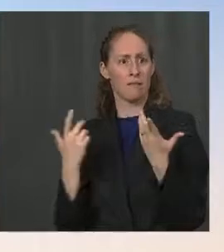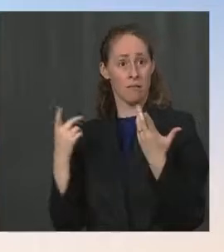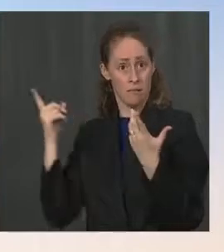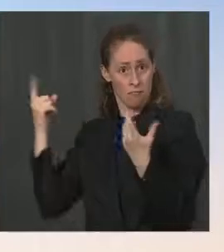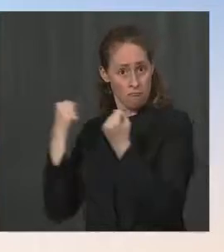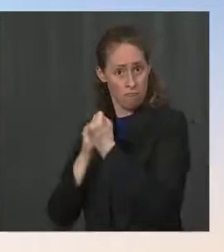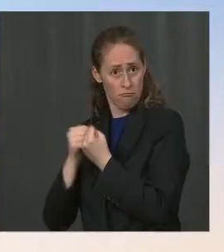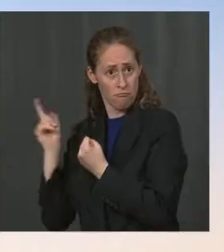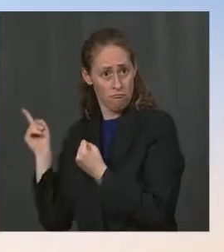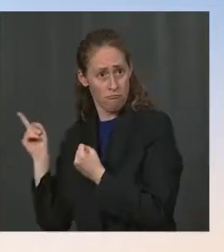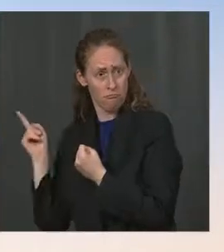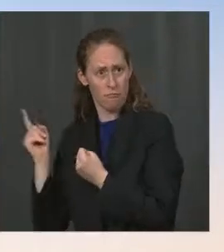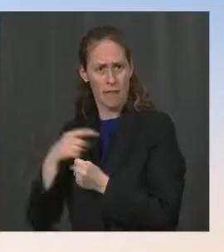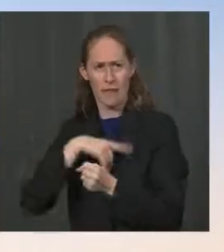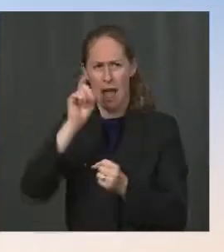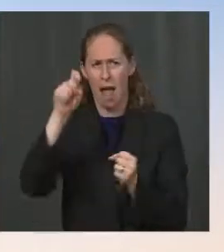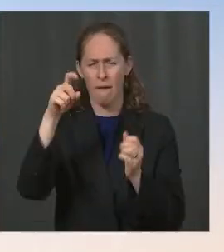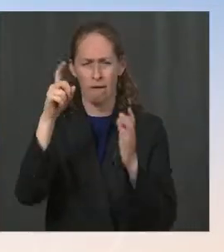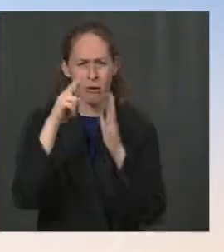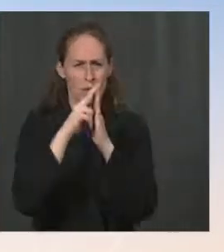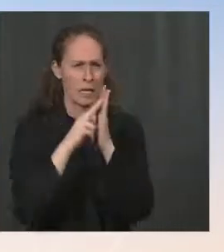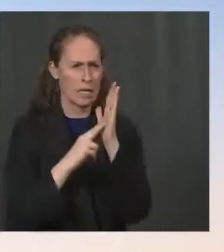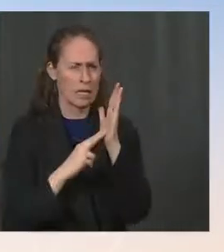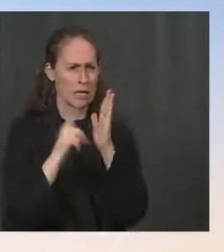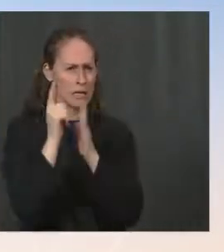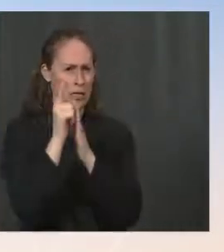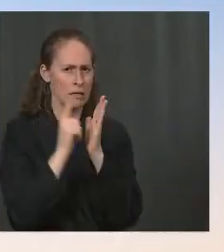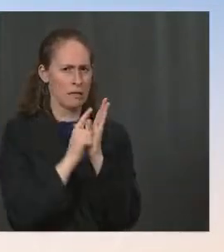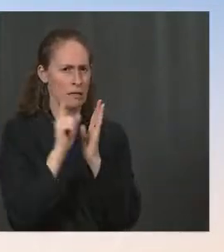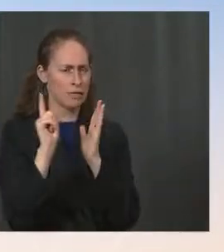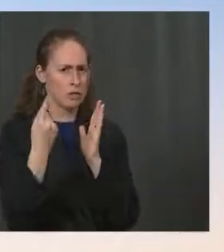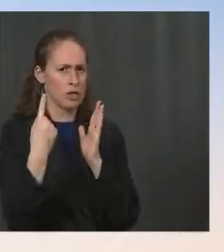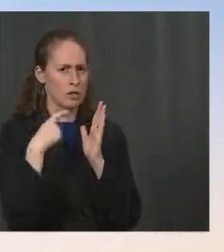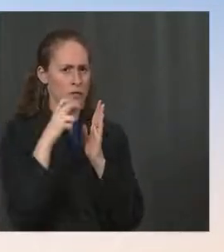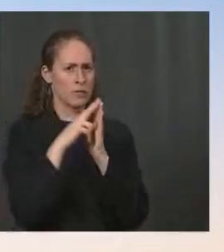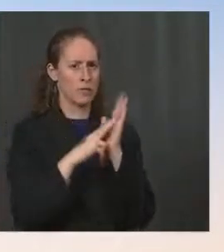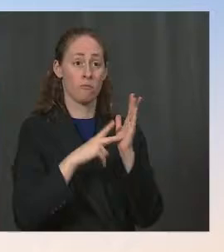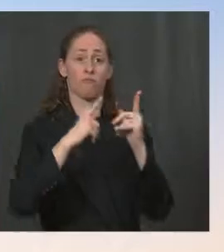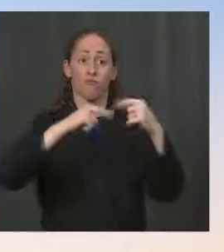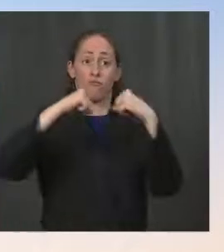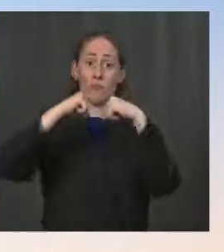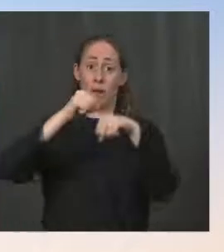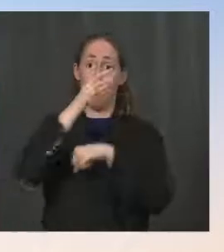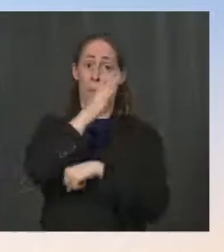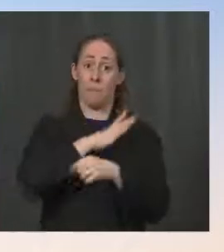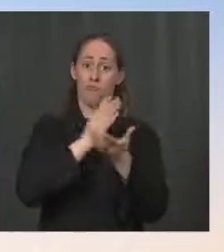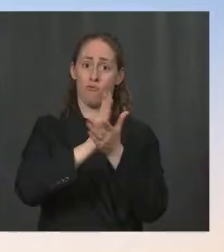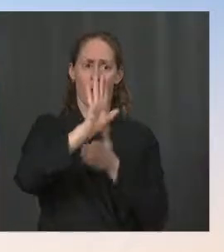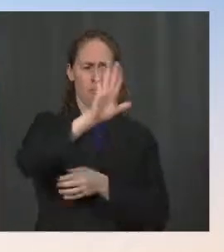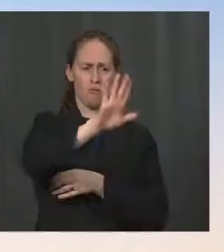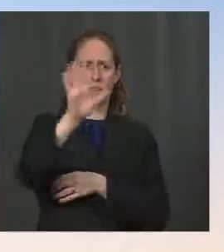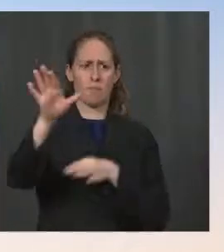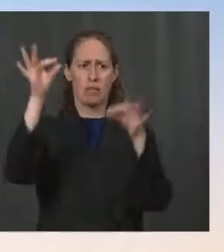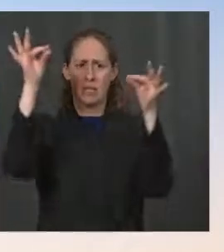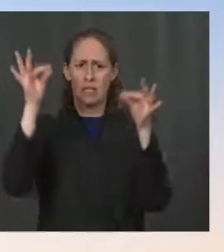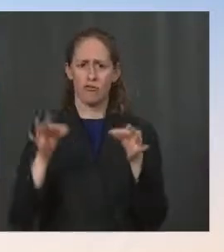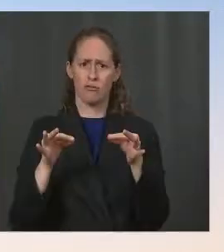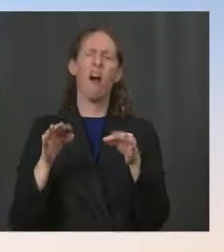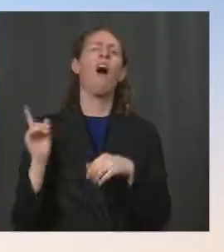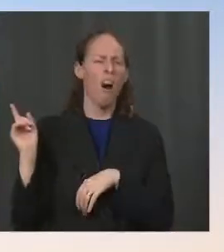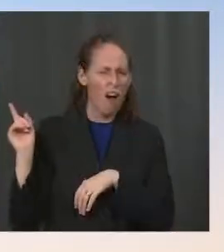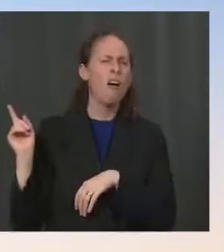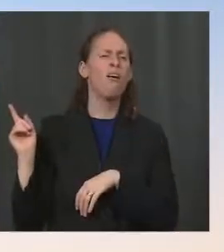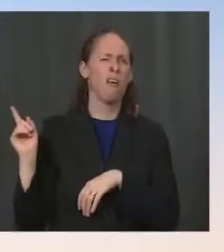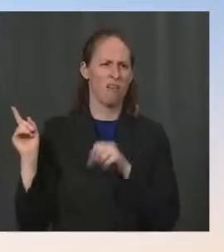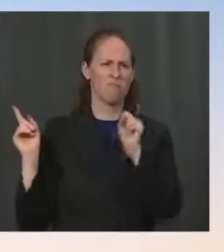protecting, codifying Roe, protecting a woman's right to choose is something the president's committed to, but I don't know have the specifics of that law, or of that bill, I